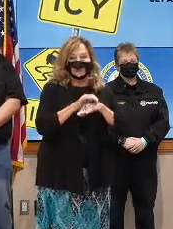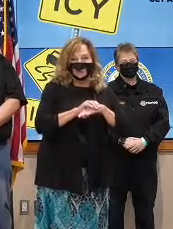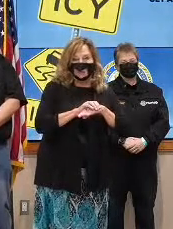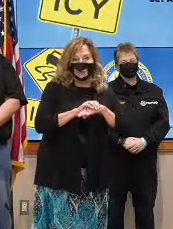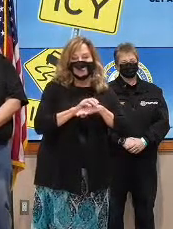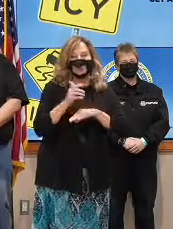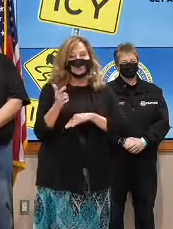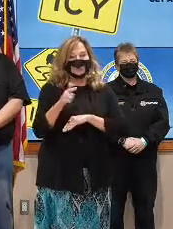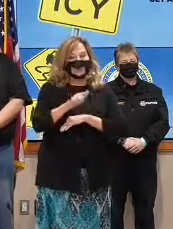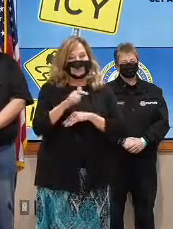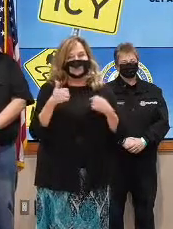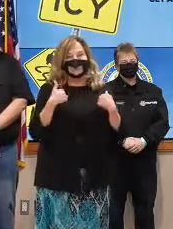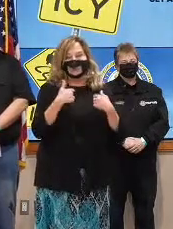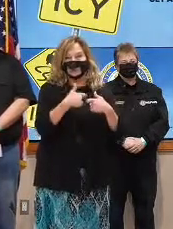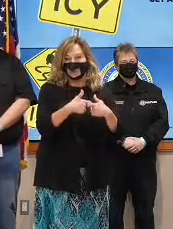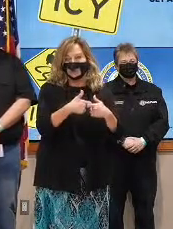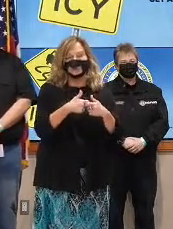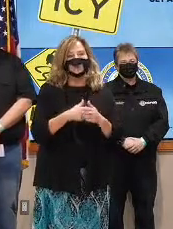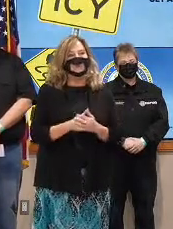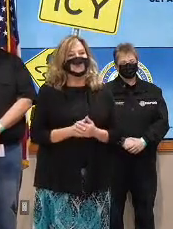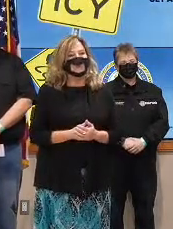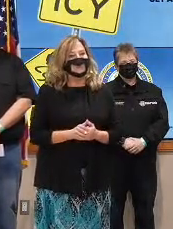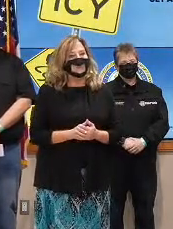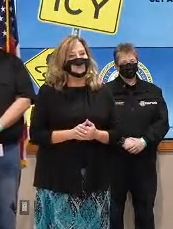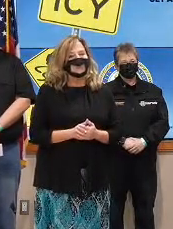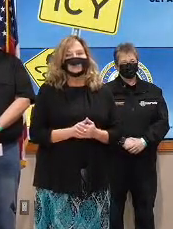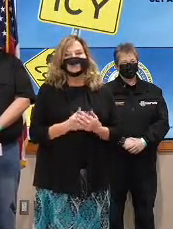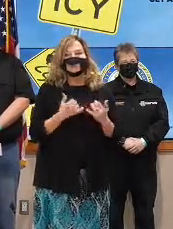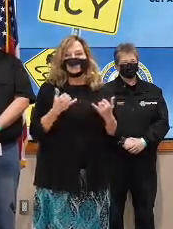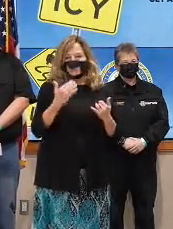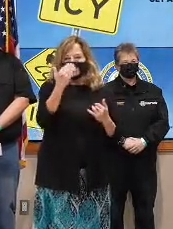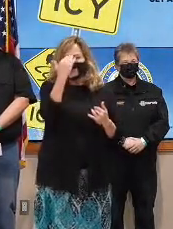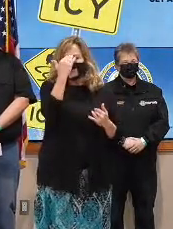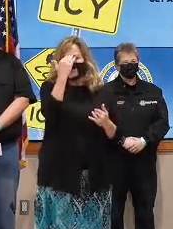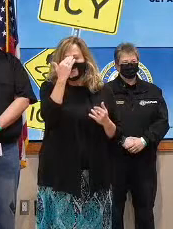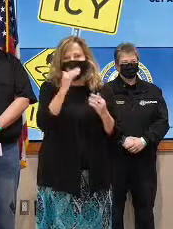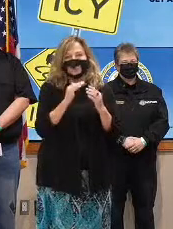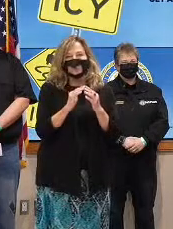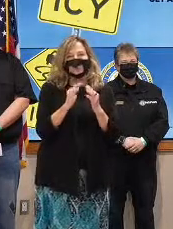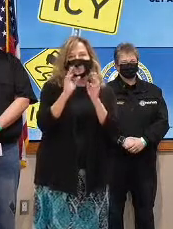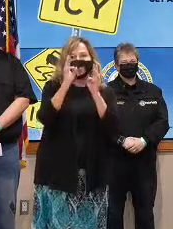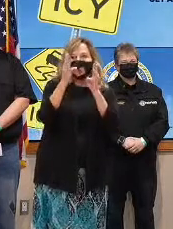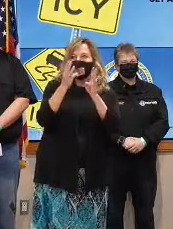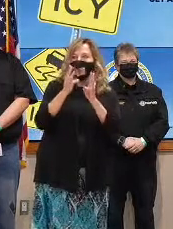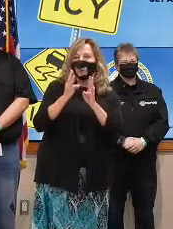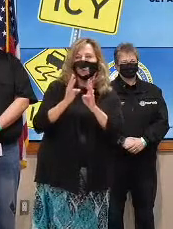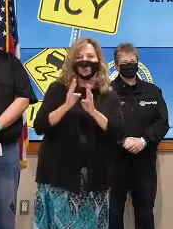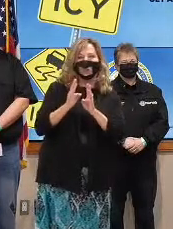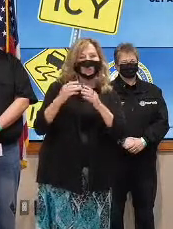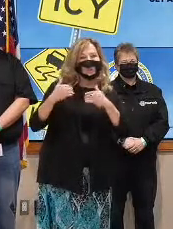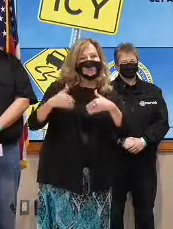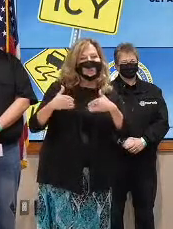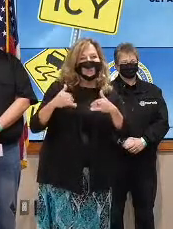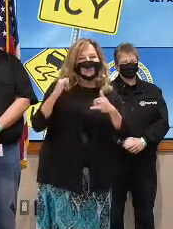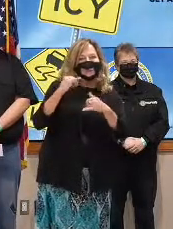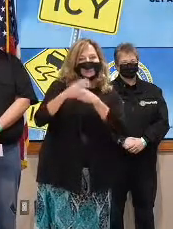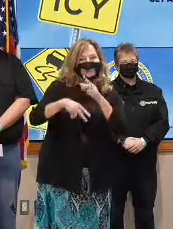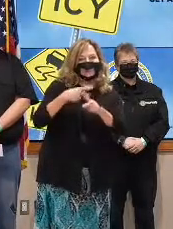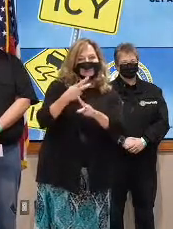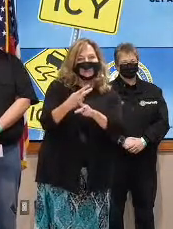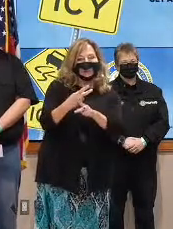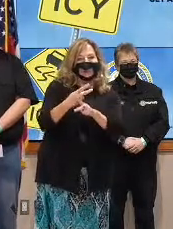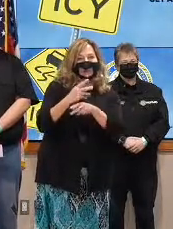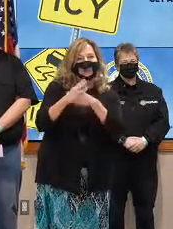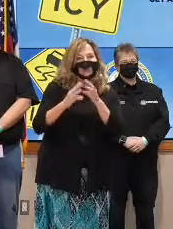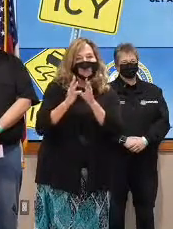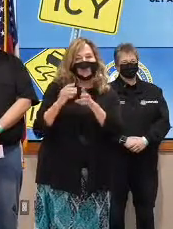talk about the weather, and weather impacts our region hasn't seen since 1989.